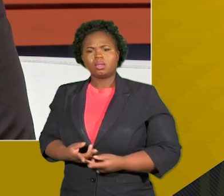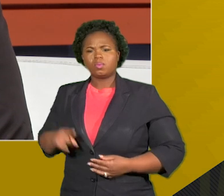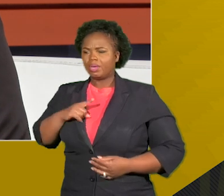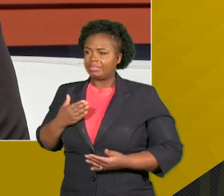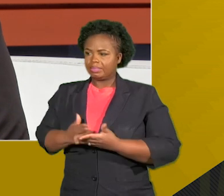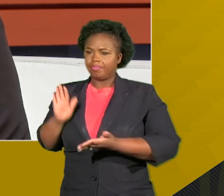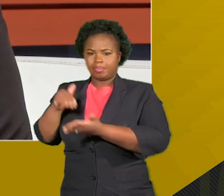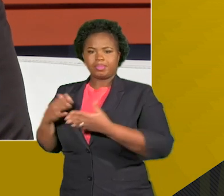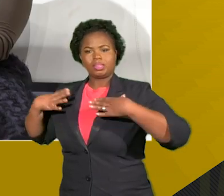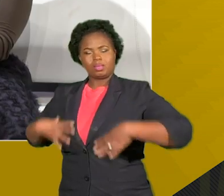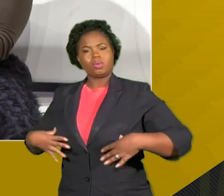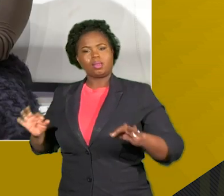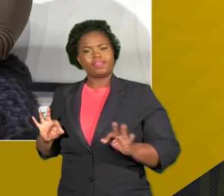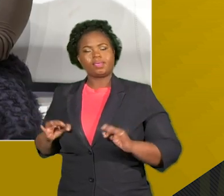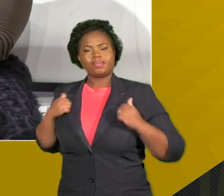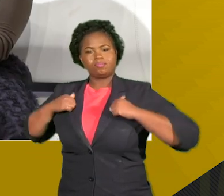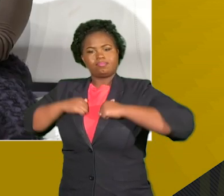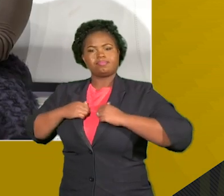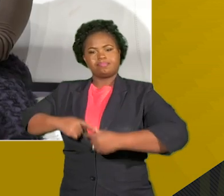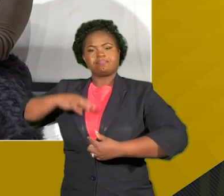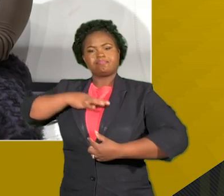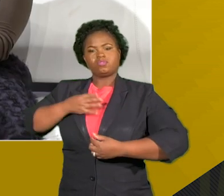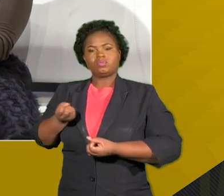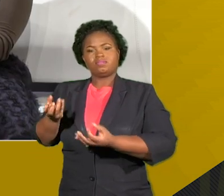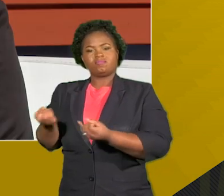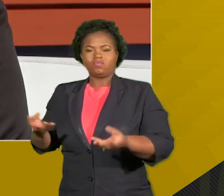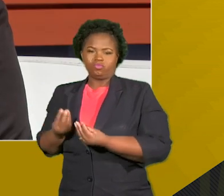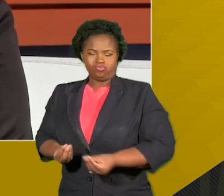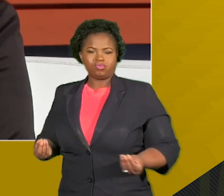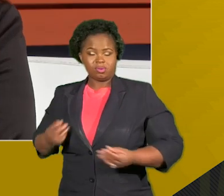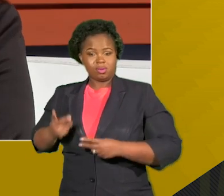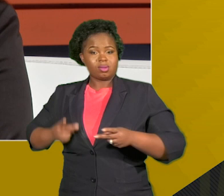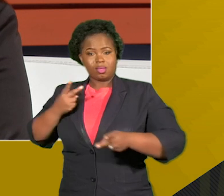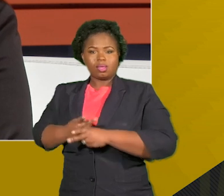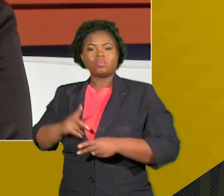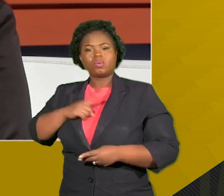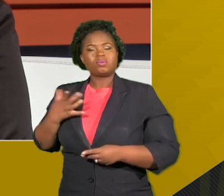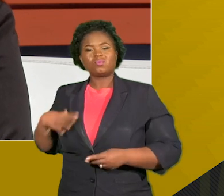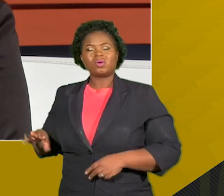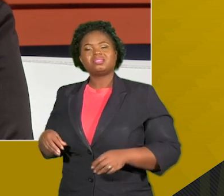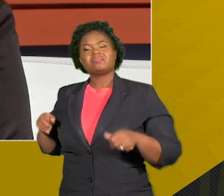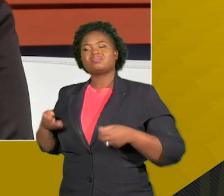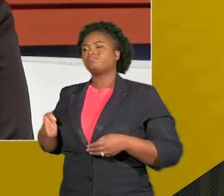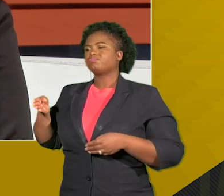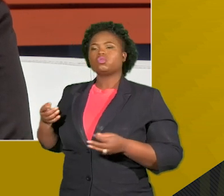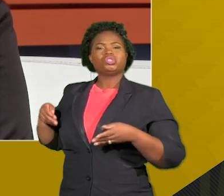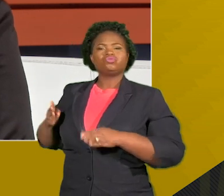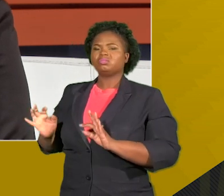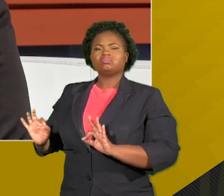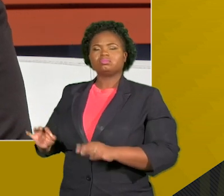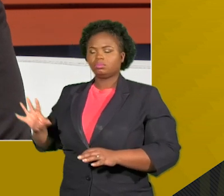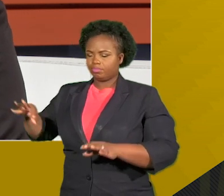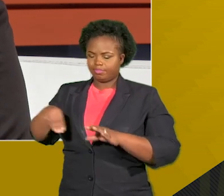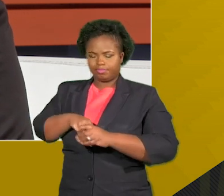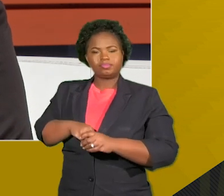wear, jackets, things like that, basic needs that these people have to get them off the streets and give them some kind of education,